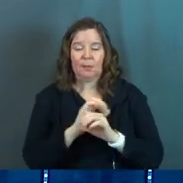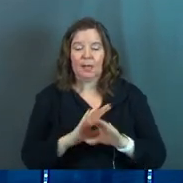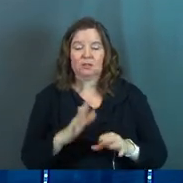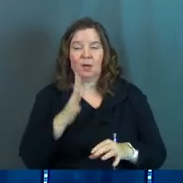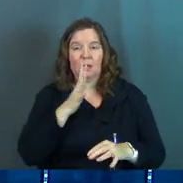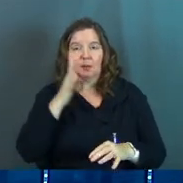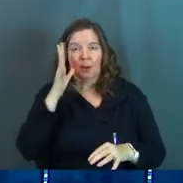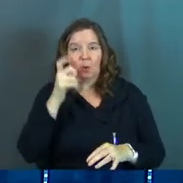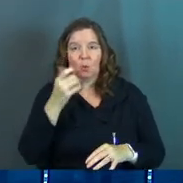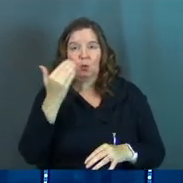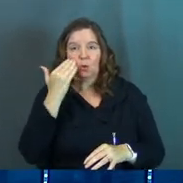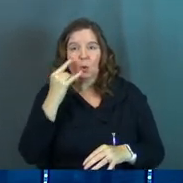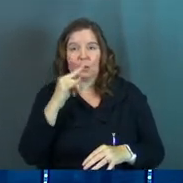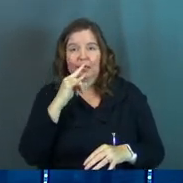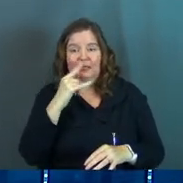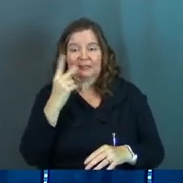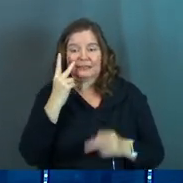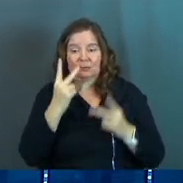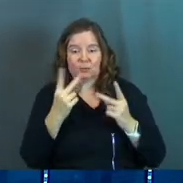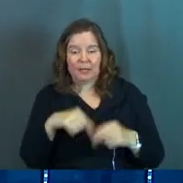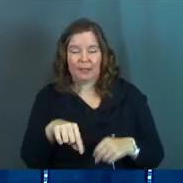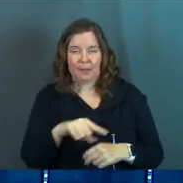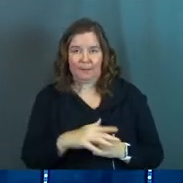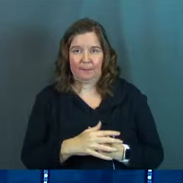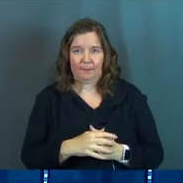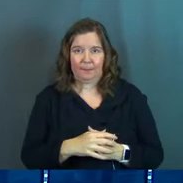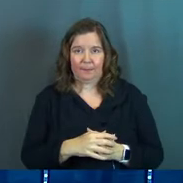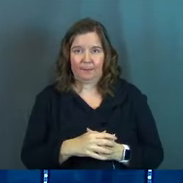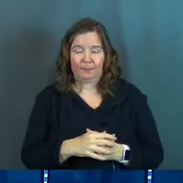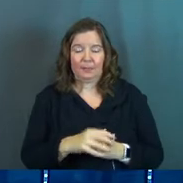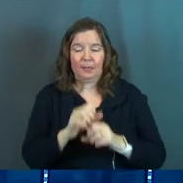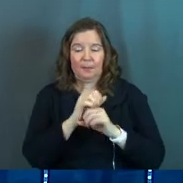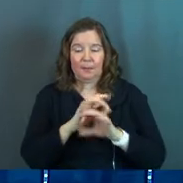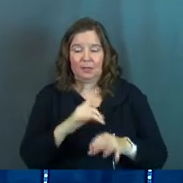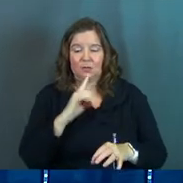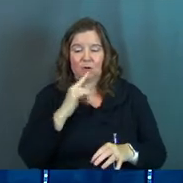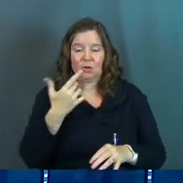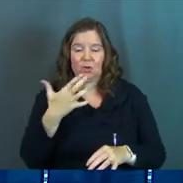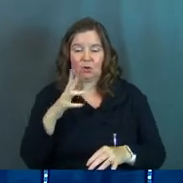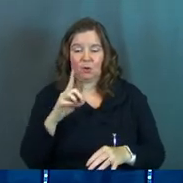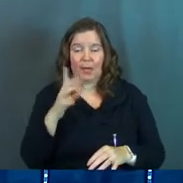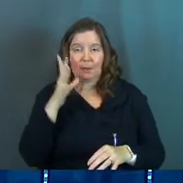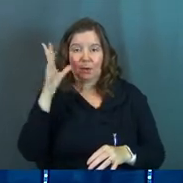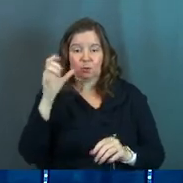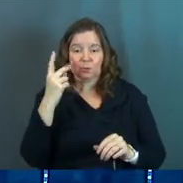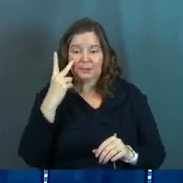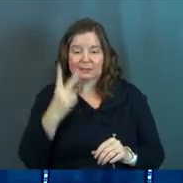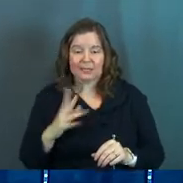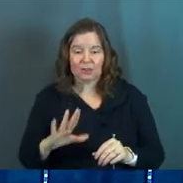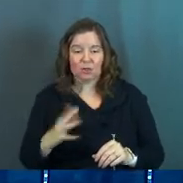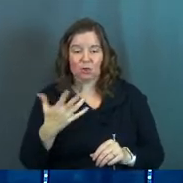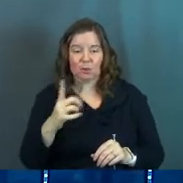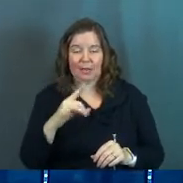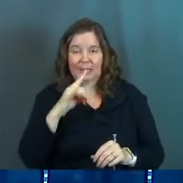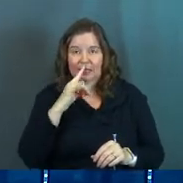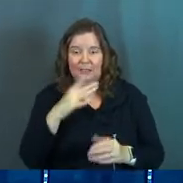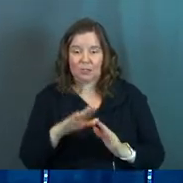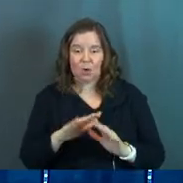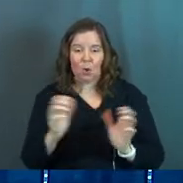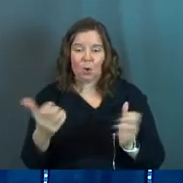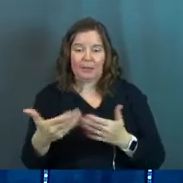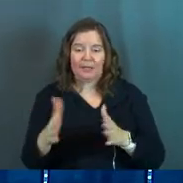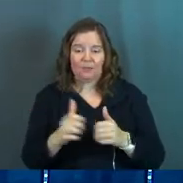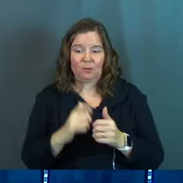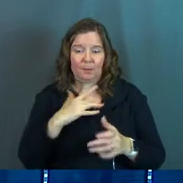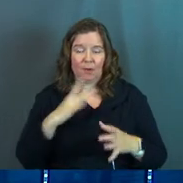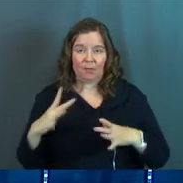Blessed are the parents who know their kids and get to see them. Blessed are the grandparents who get to see their grandkids and open gifts